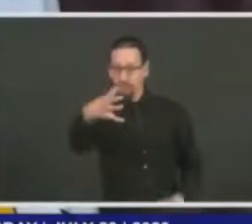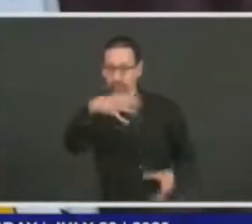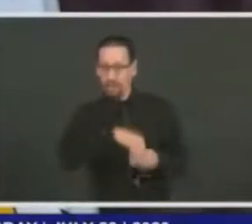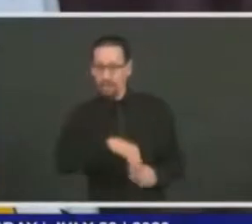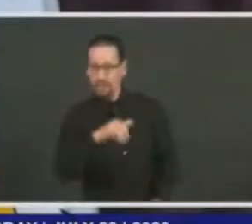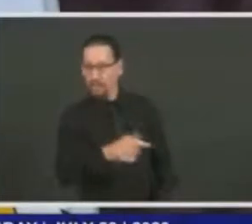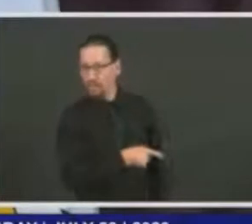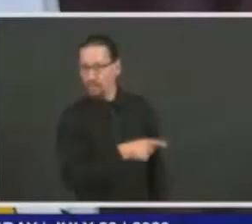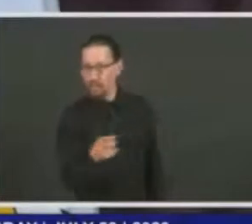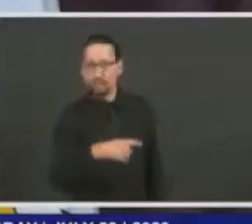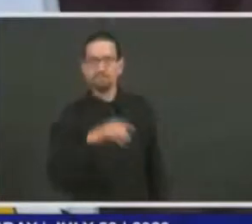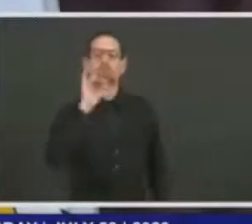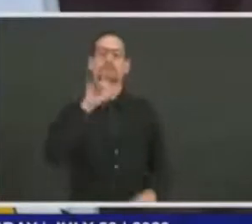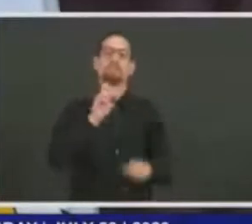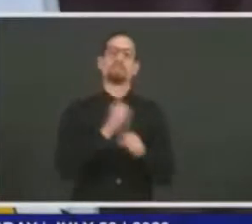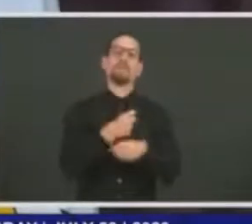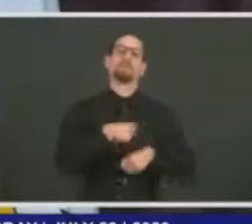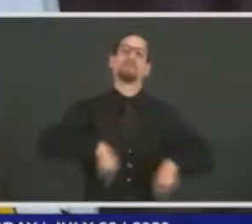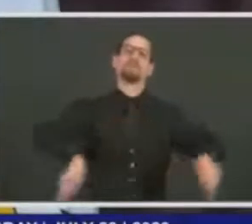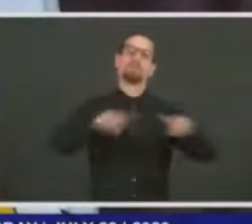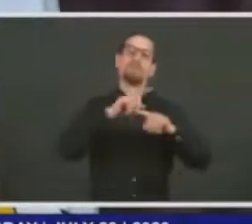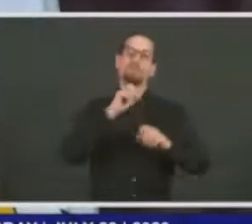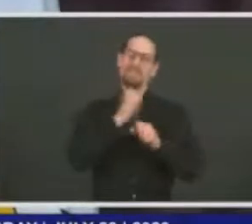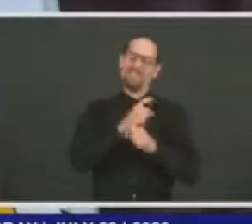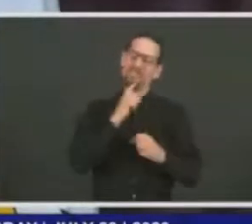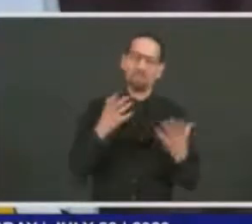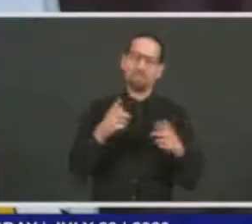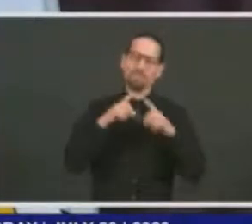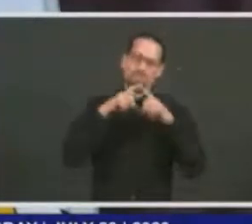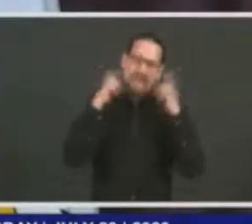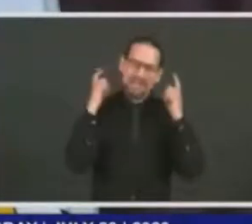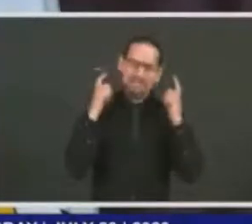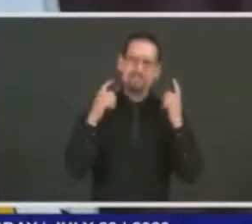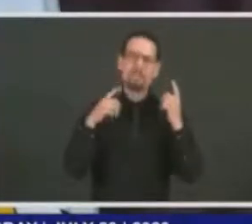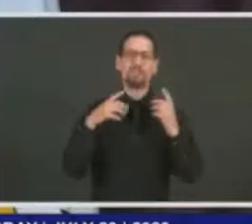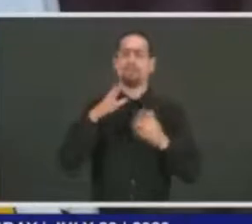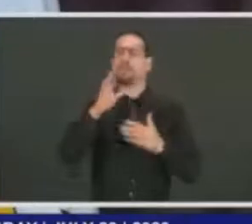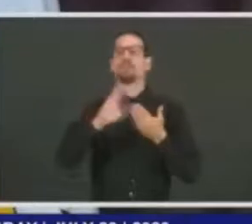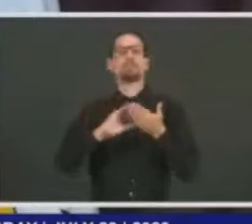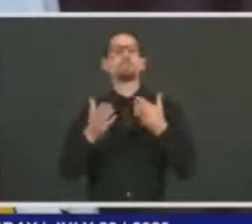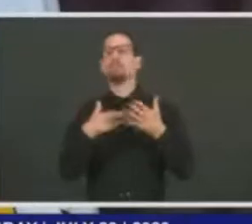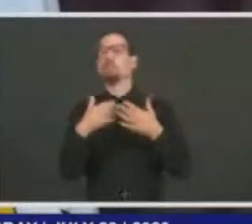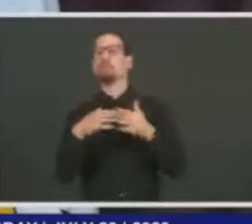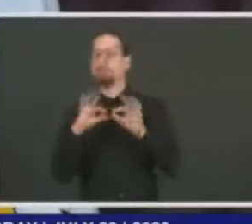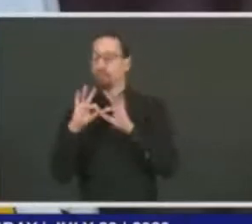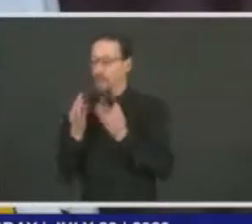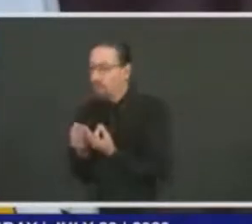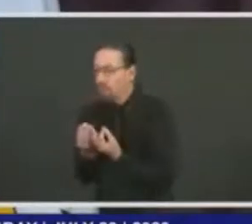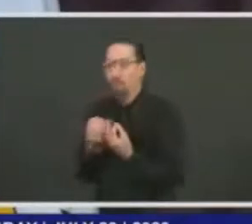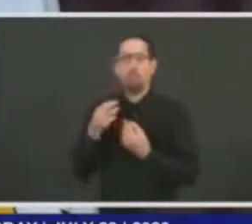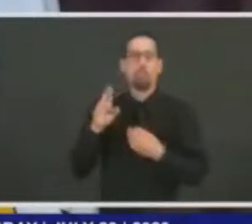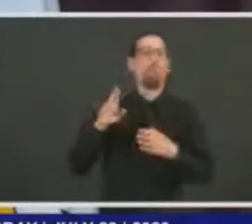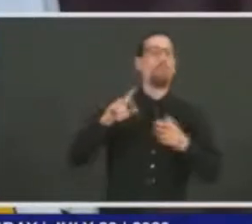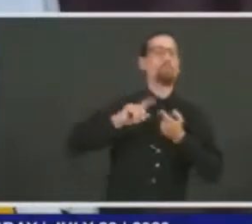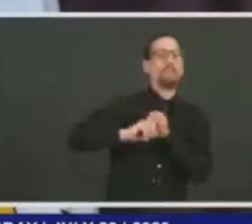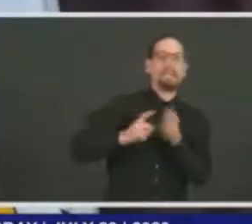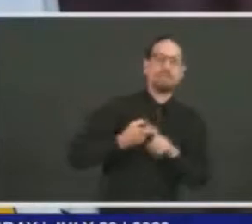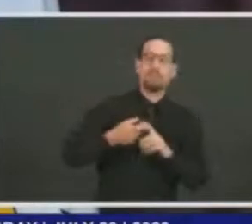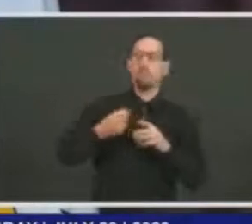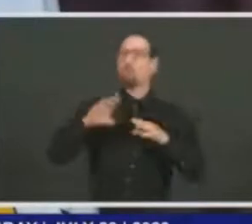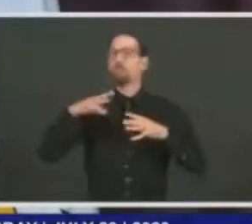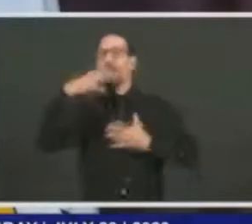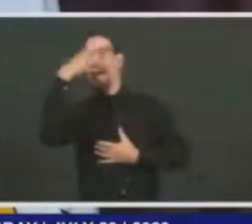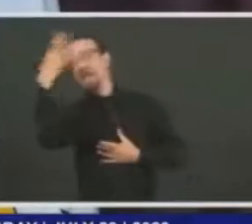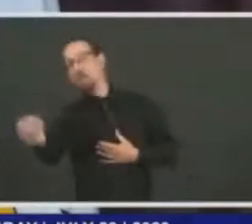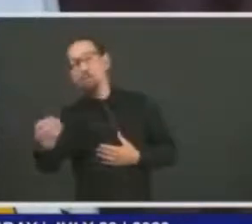masks, even when it is family and loved ones. Transmission can occur when you're close together and you're